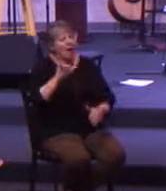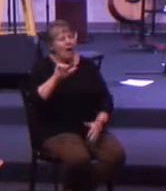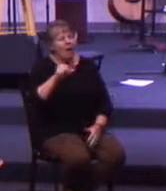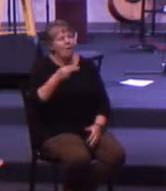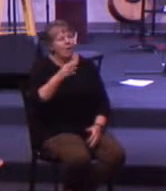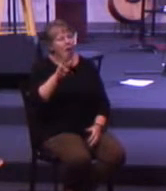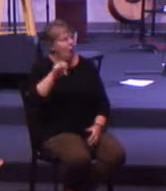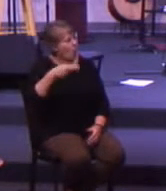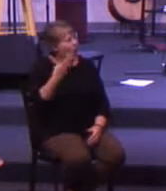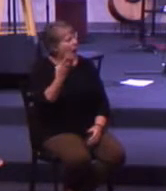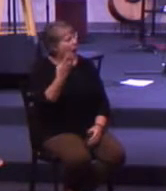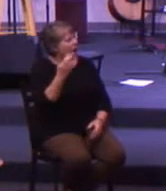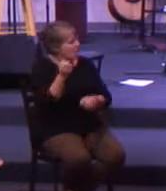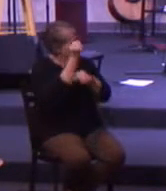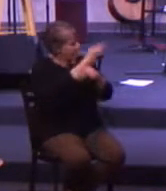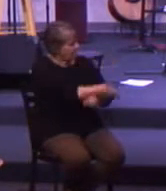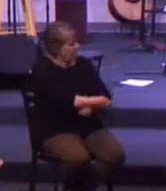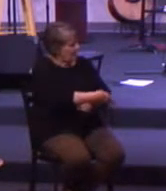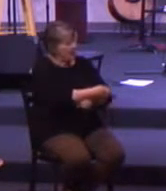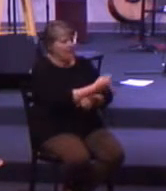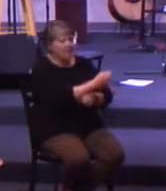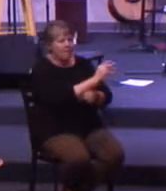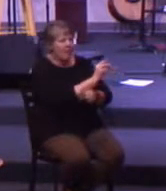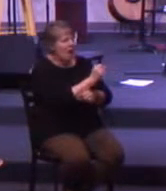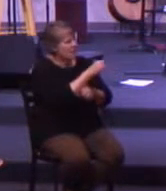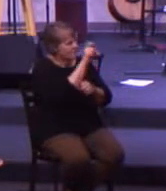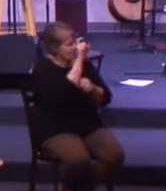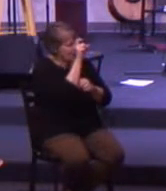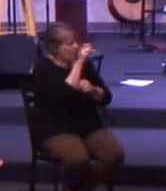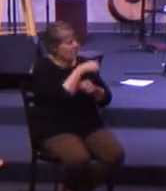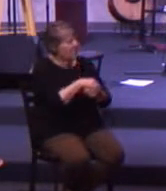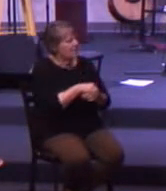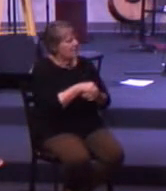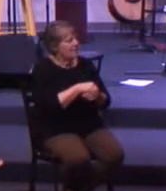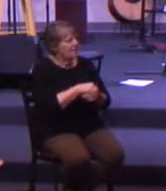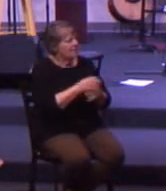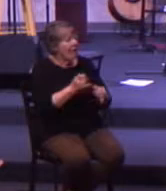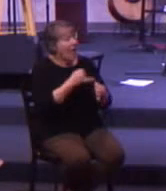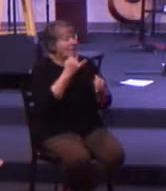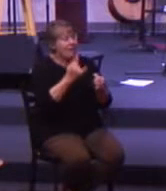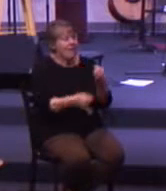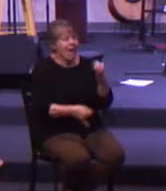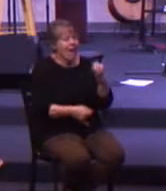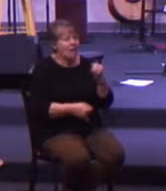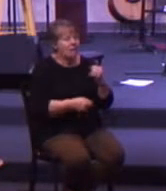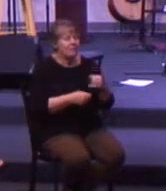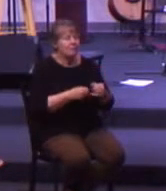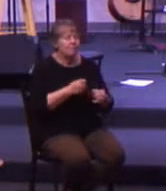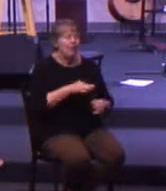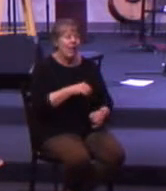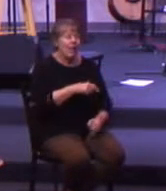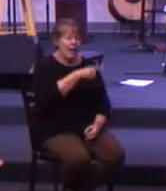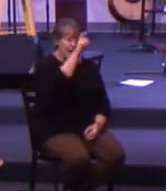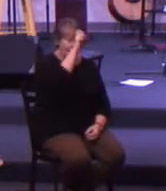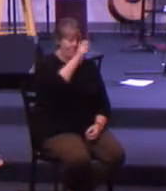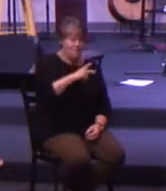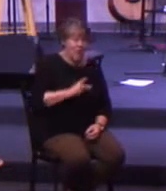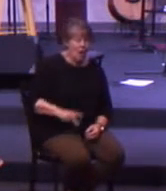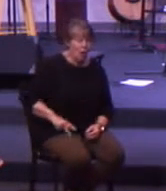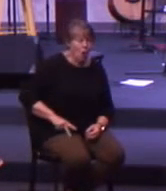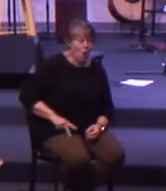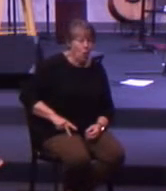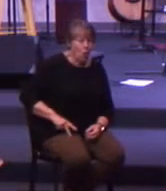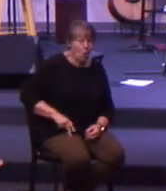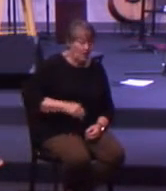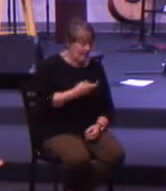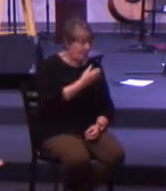power of the gods of Egypt. And then finally, last but not least, if Pharaoh is God in a human form on